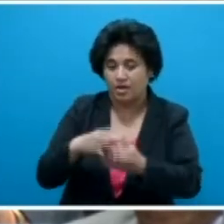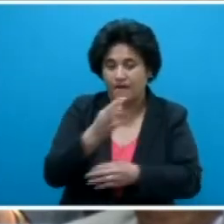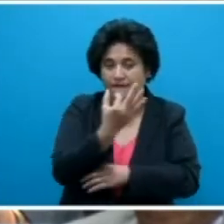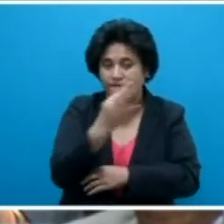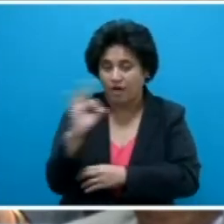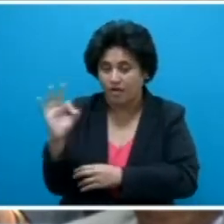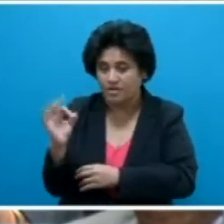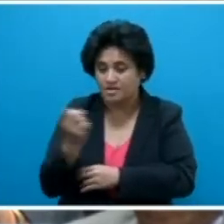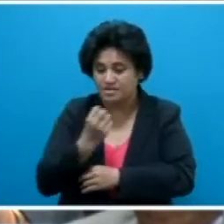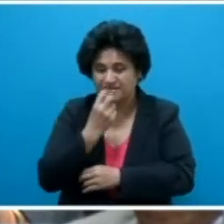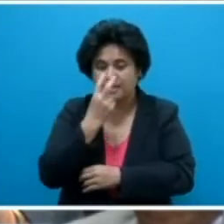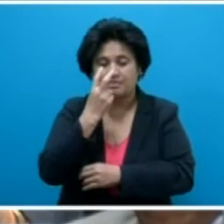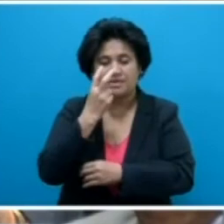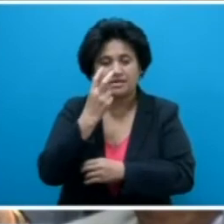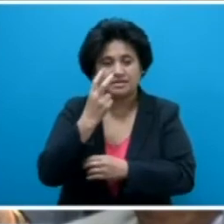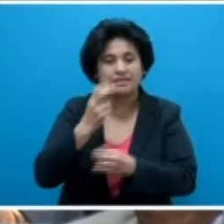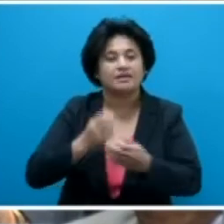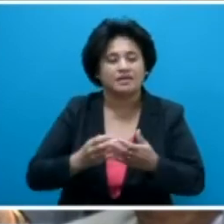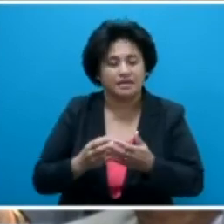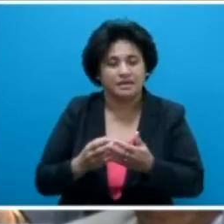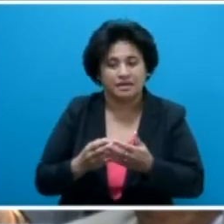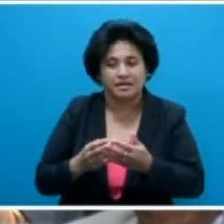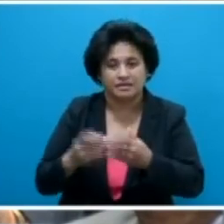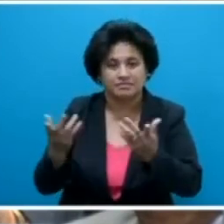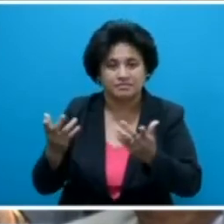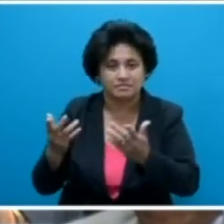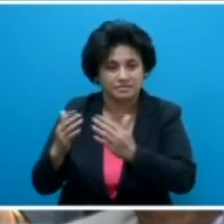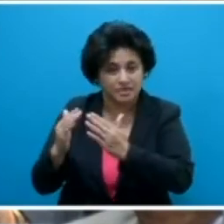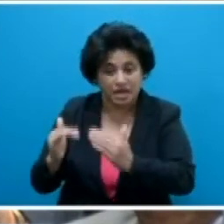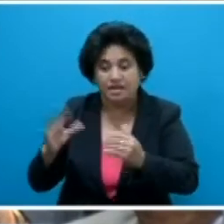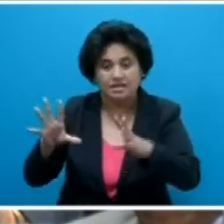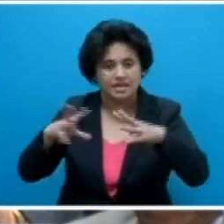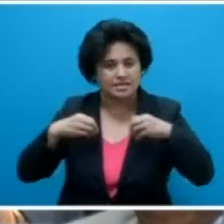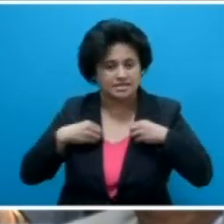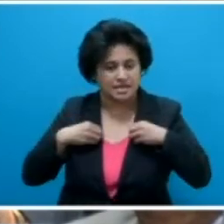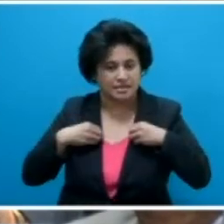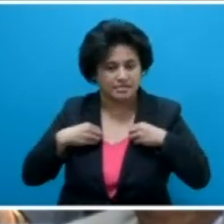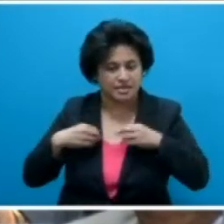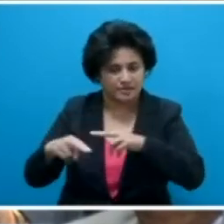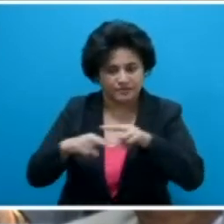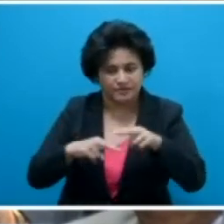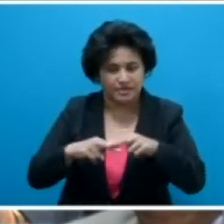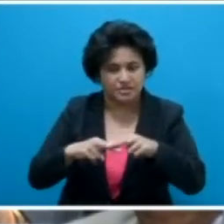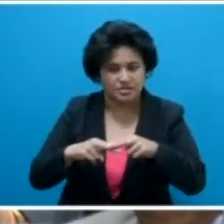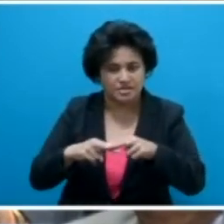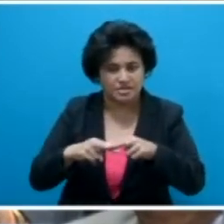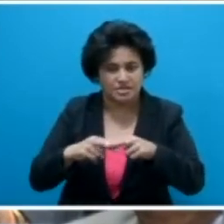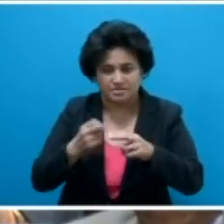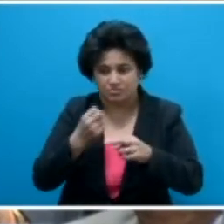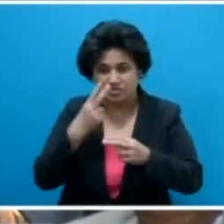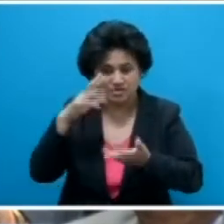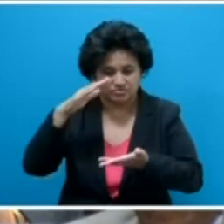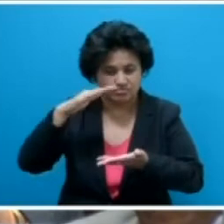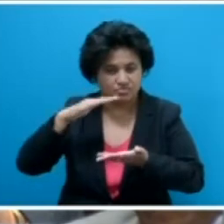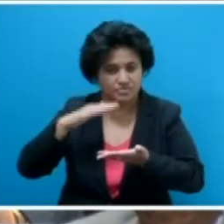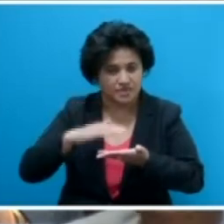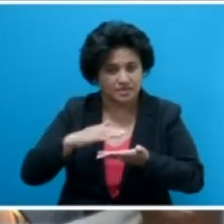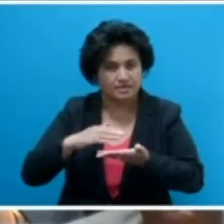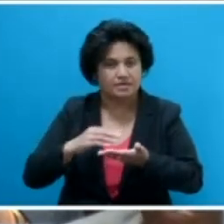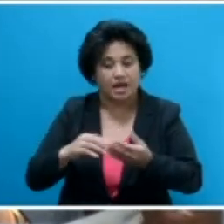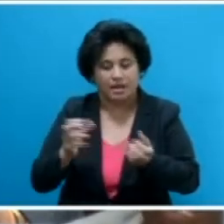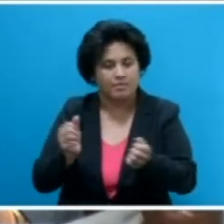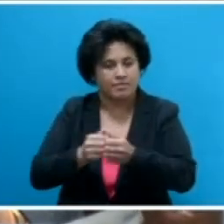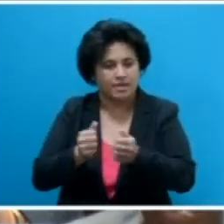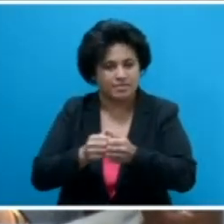Partnership Facility has accepted Fiji's emission reduction program document. This